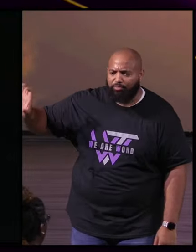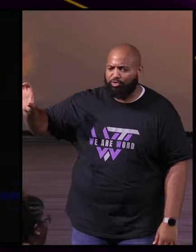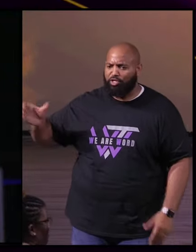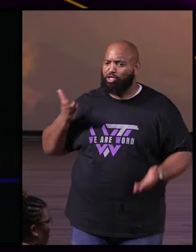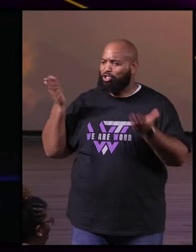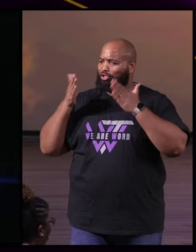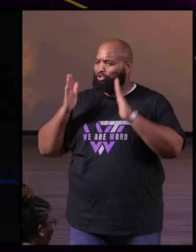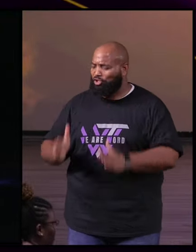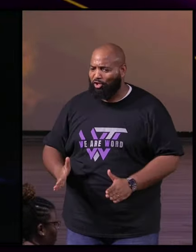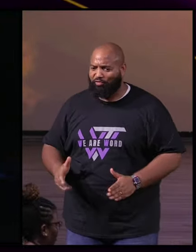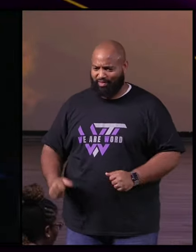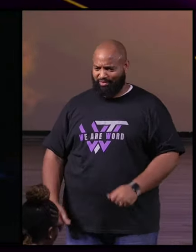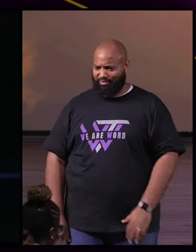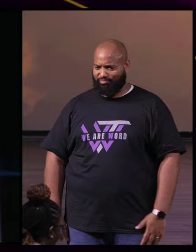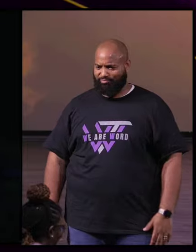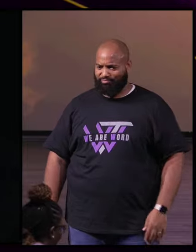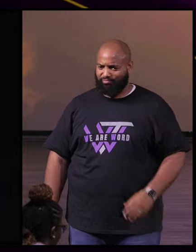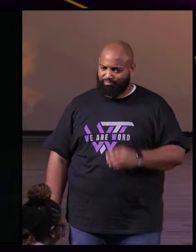servants.